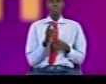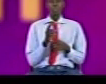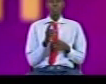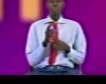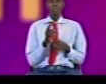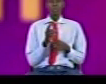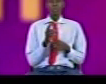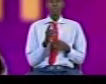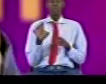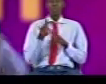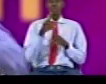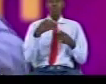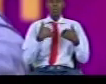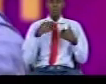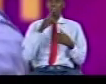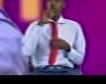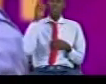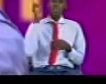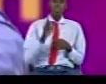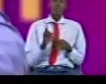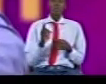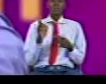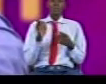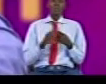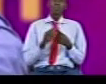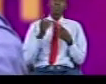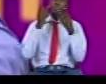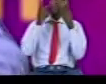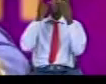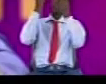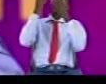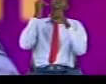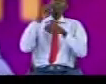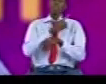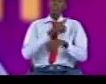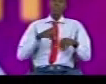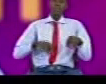Do you have the assurance to see the Lord in heaven at last?